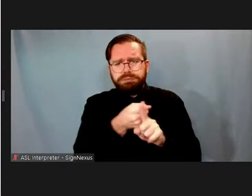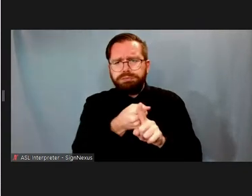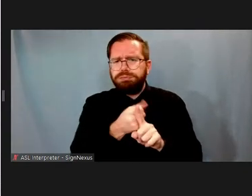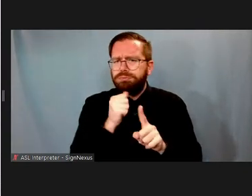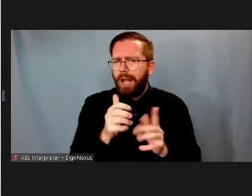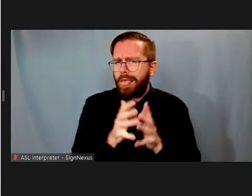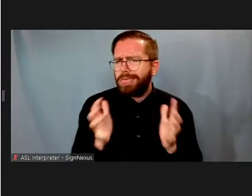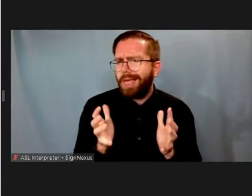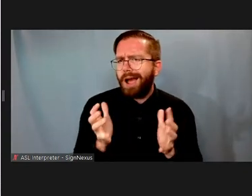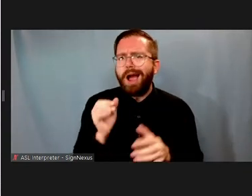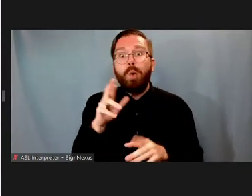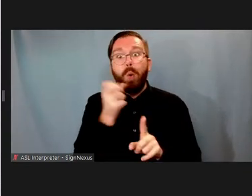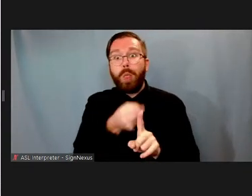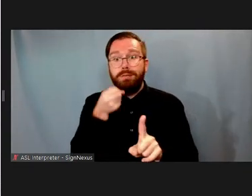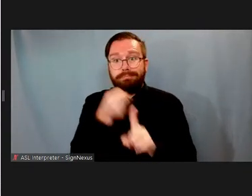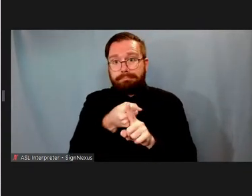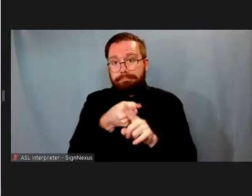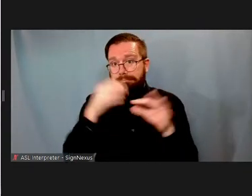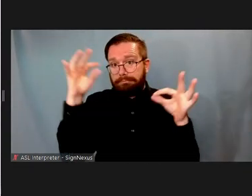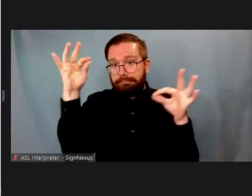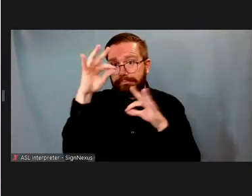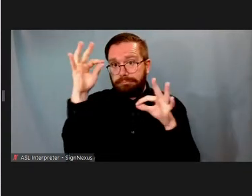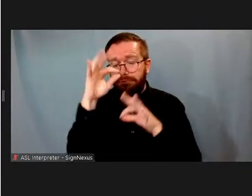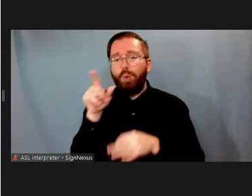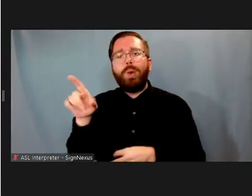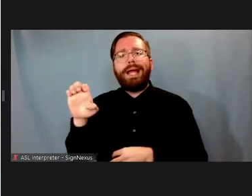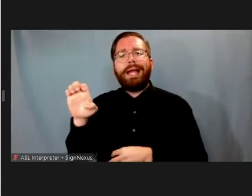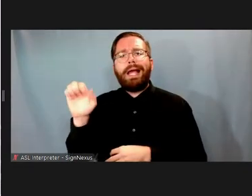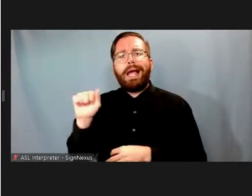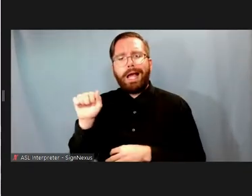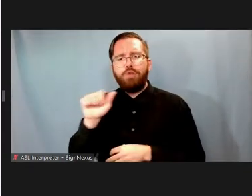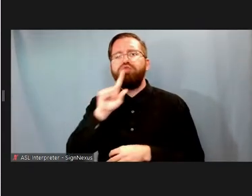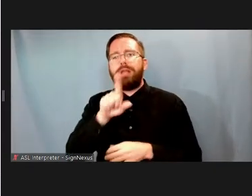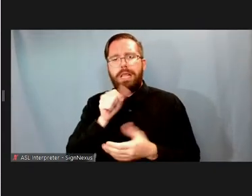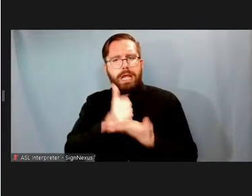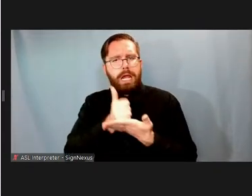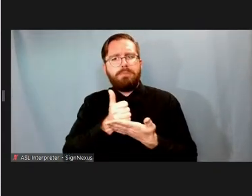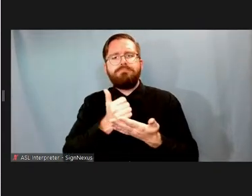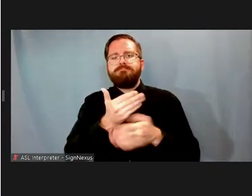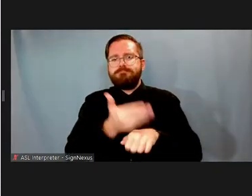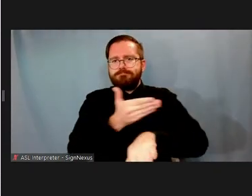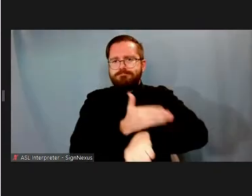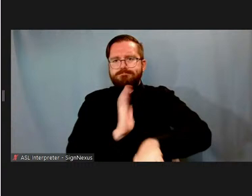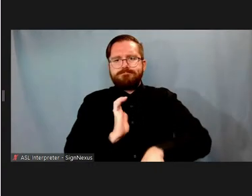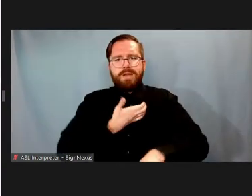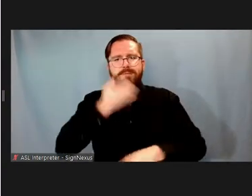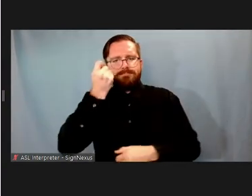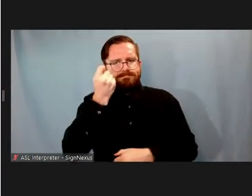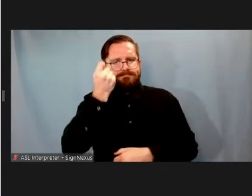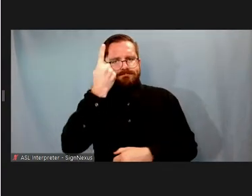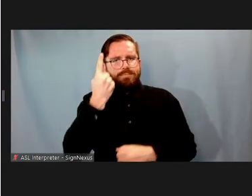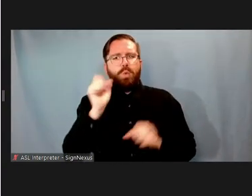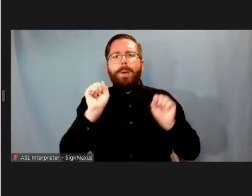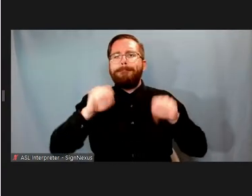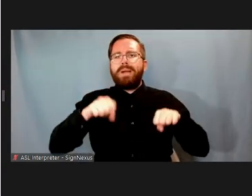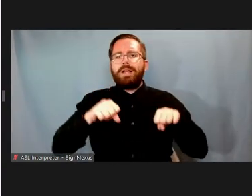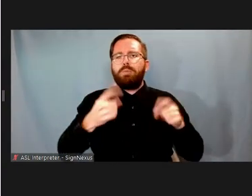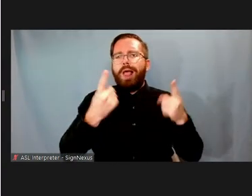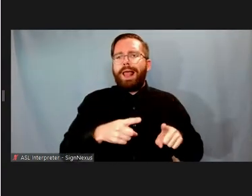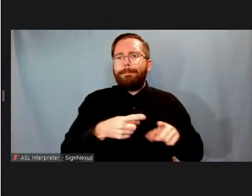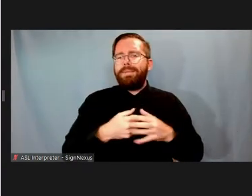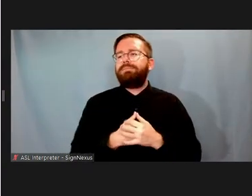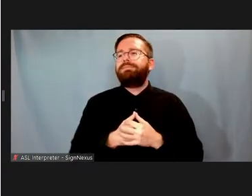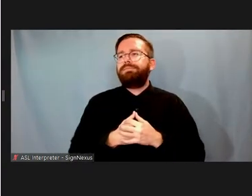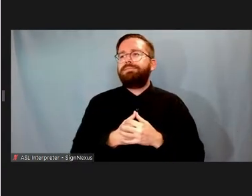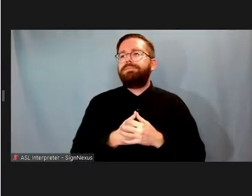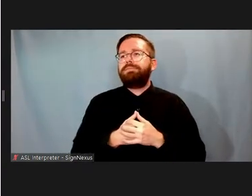unknown the ea aids in determining the significance of the adverse effects since the project could have effects on environmental